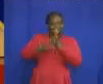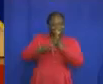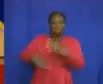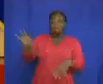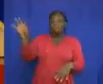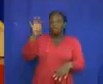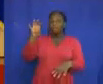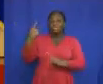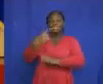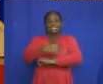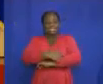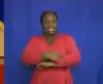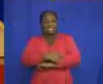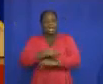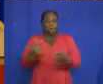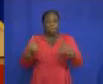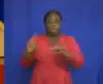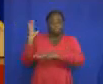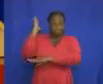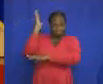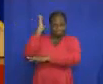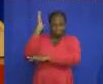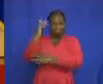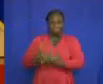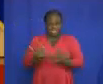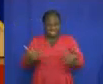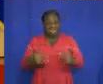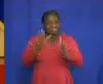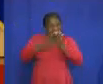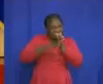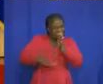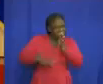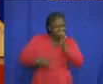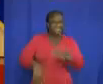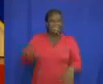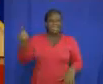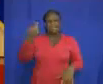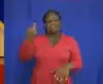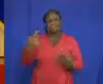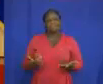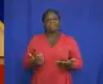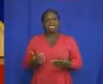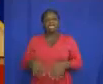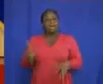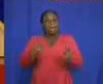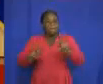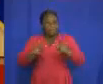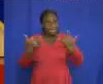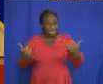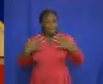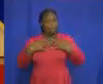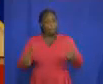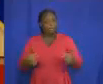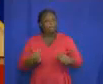day when I last spoke to you to less than 100 now. And the number of persons who have recovered from the